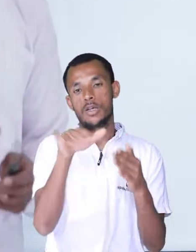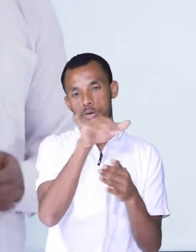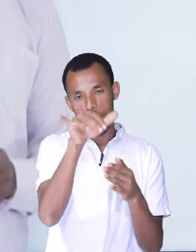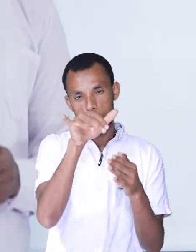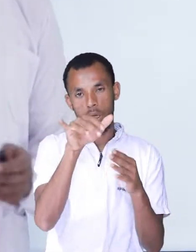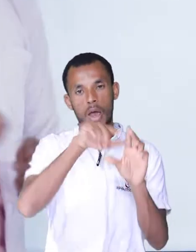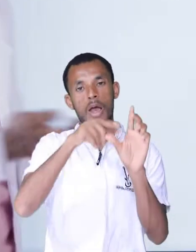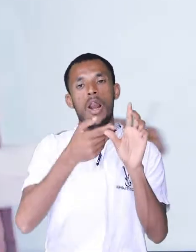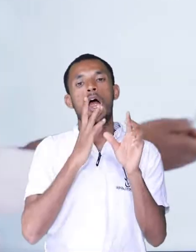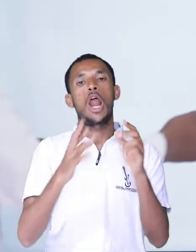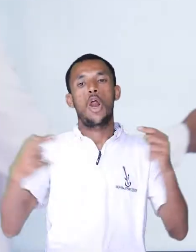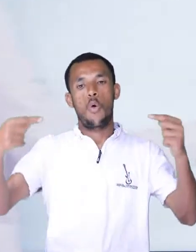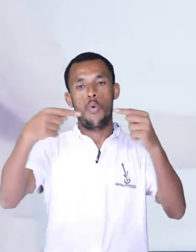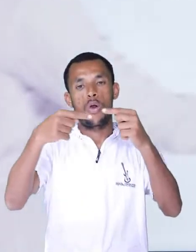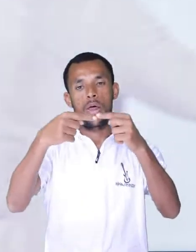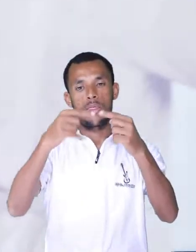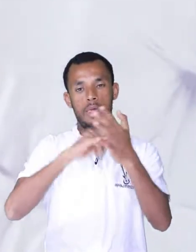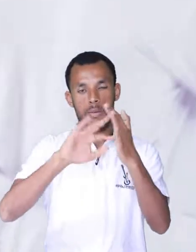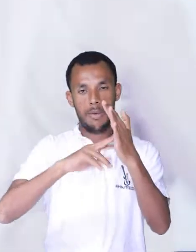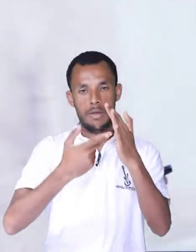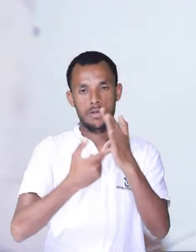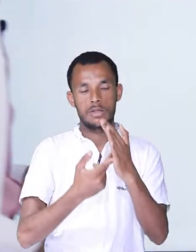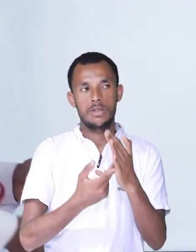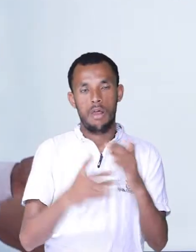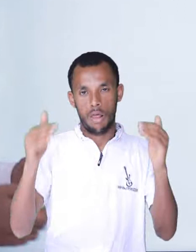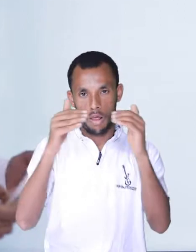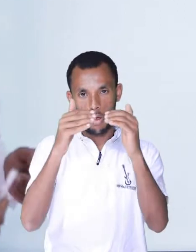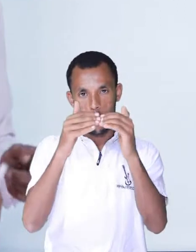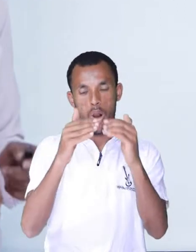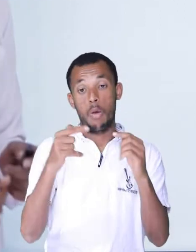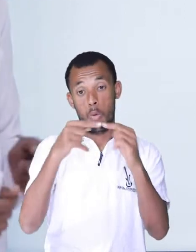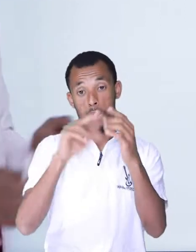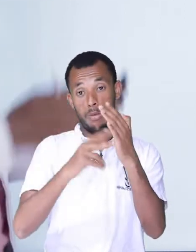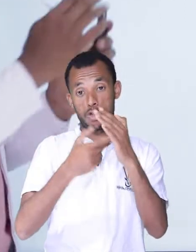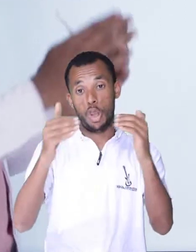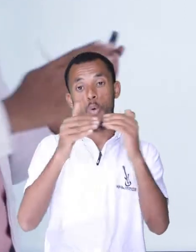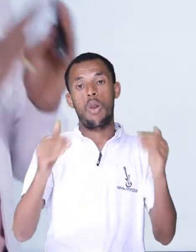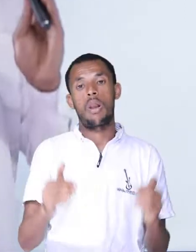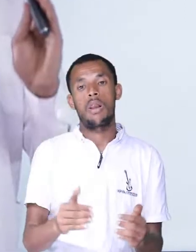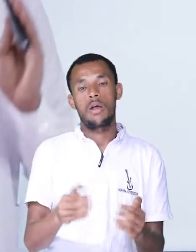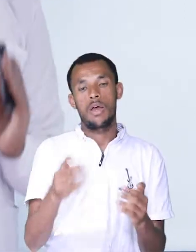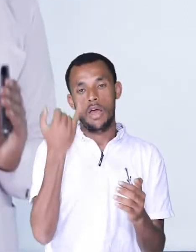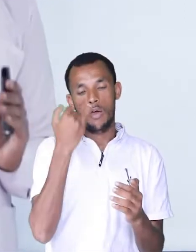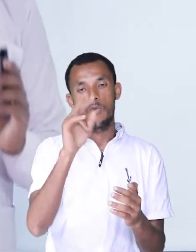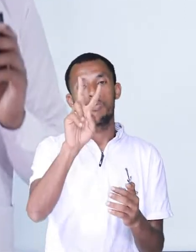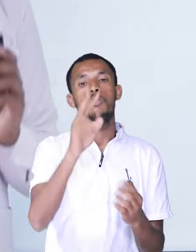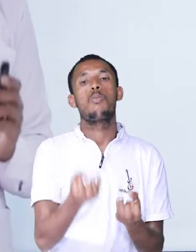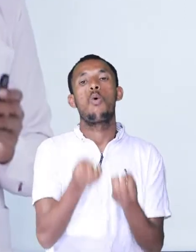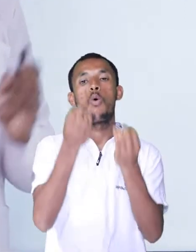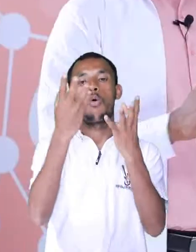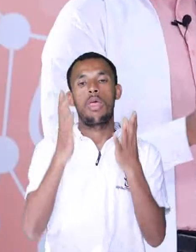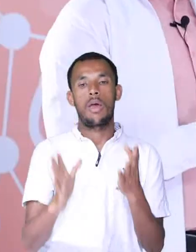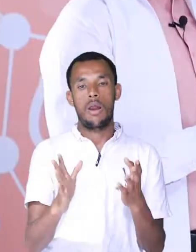congruent. Congruent means, in other words, it means equal. Therefore, if 2 polygons